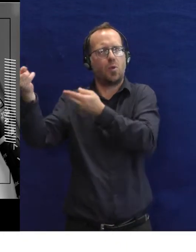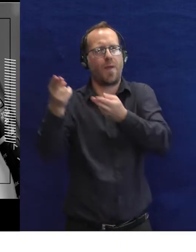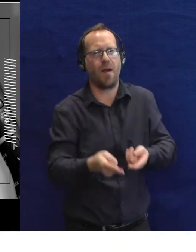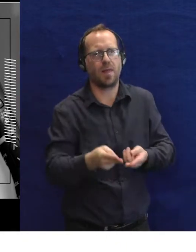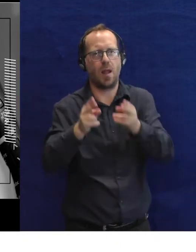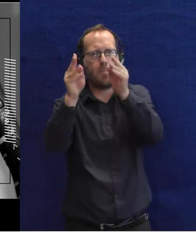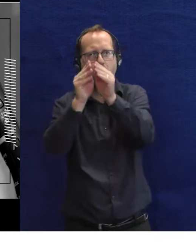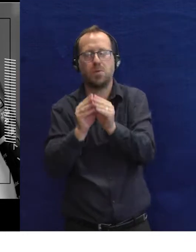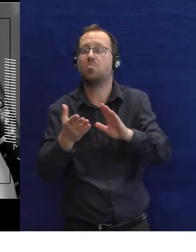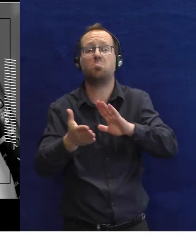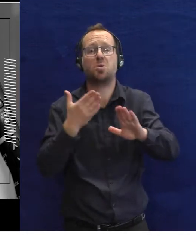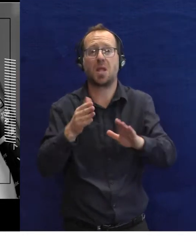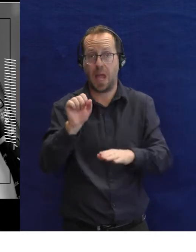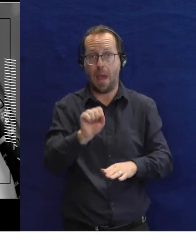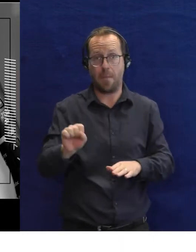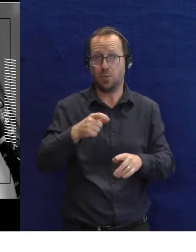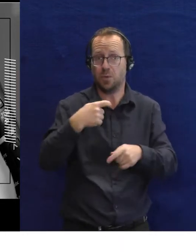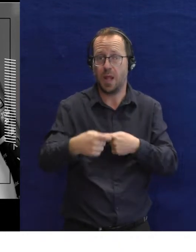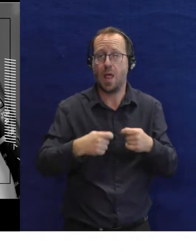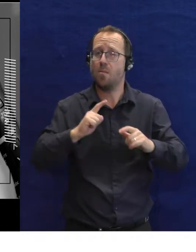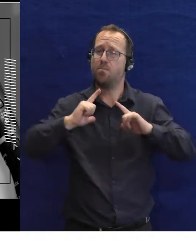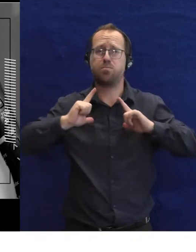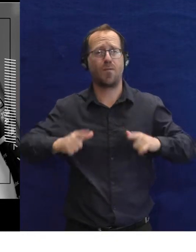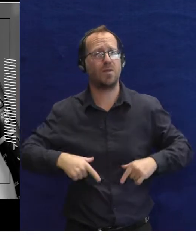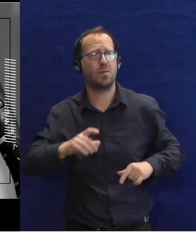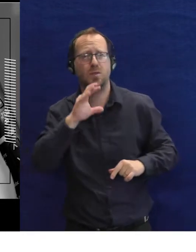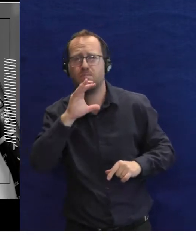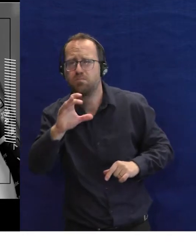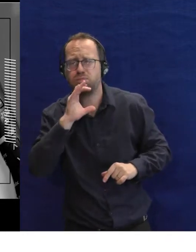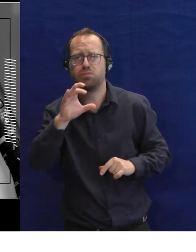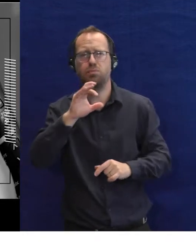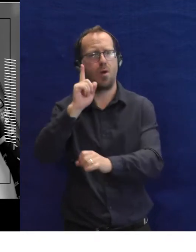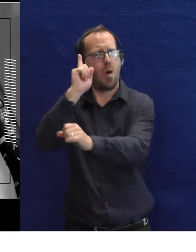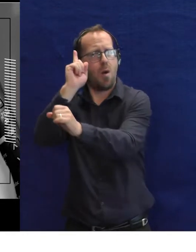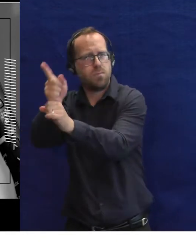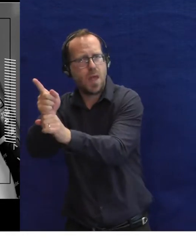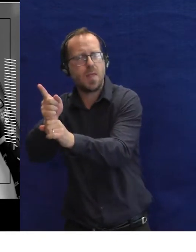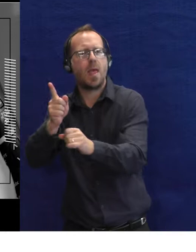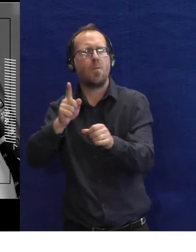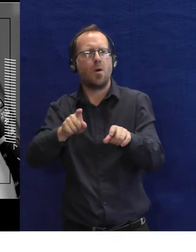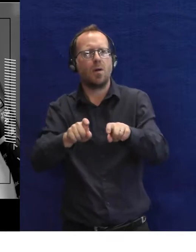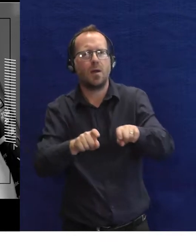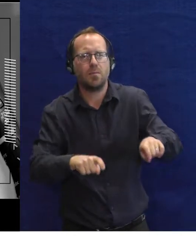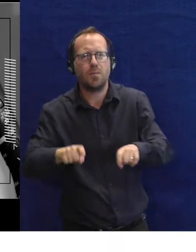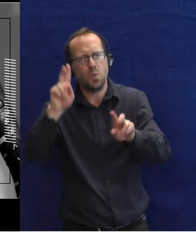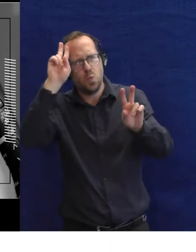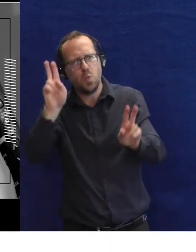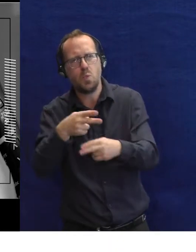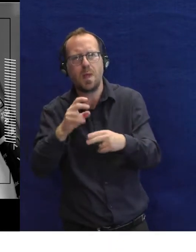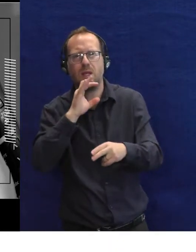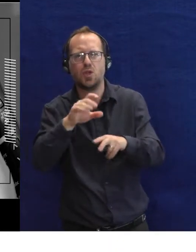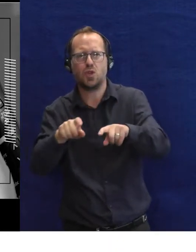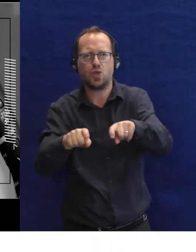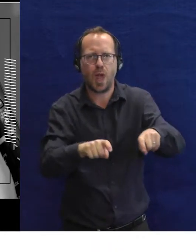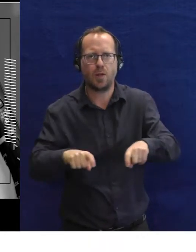audio descriptions using then professional speakers or even speech synthesis. Amazon Prime, for example, is going much more